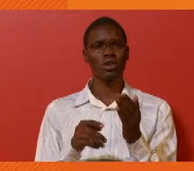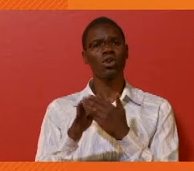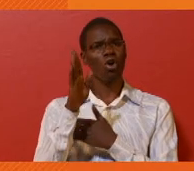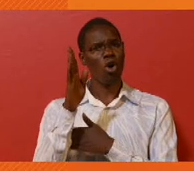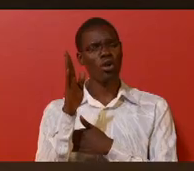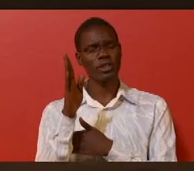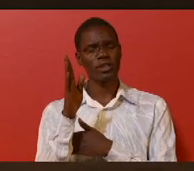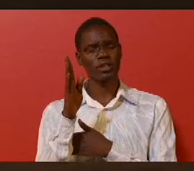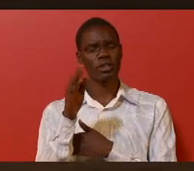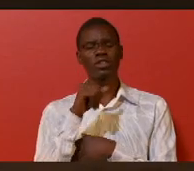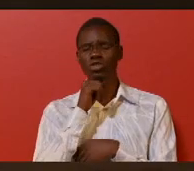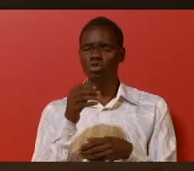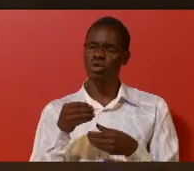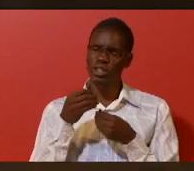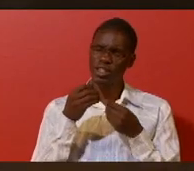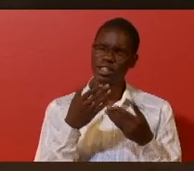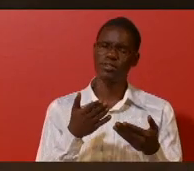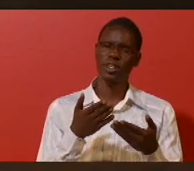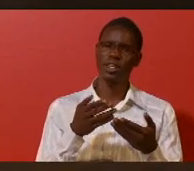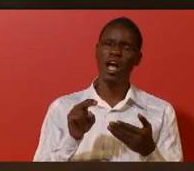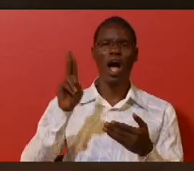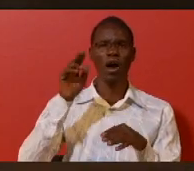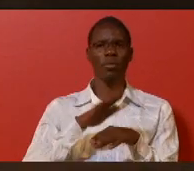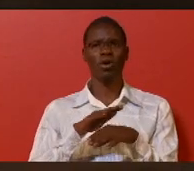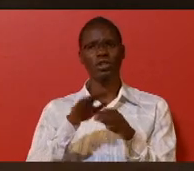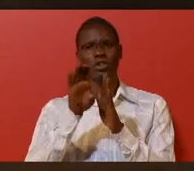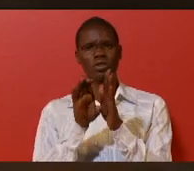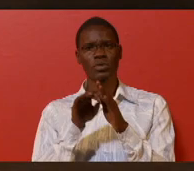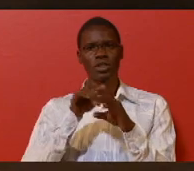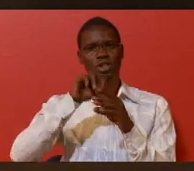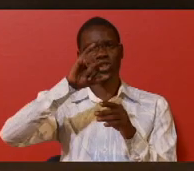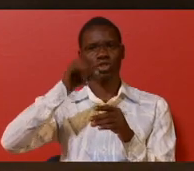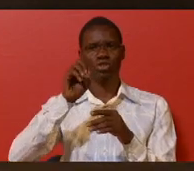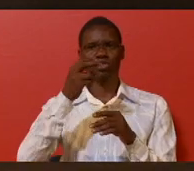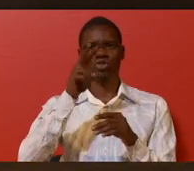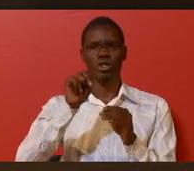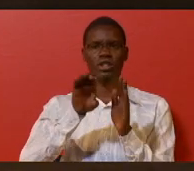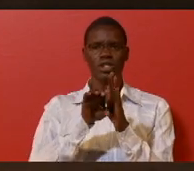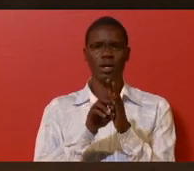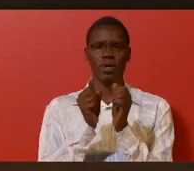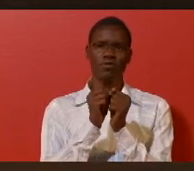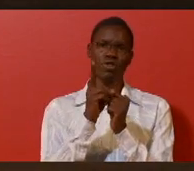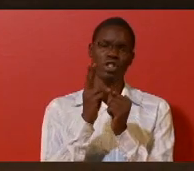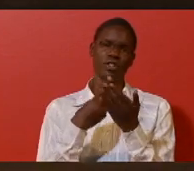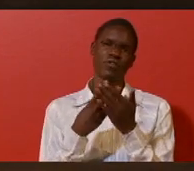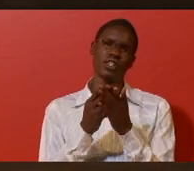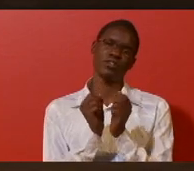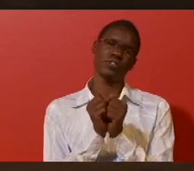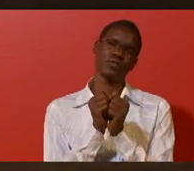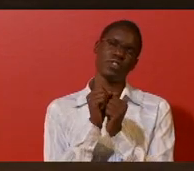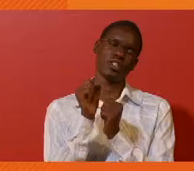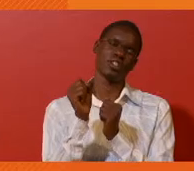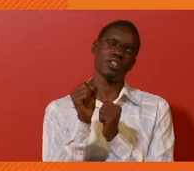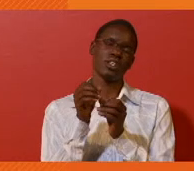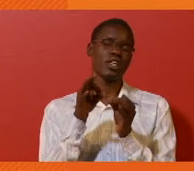has not given up with his commandments. In the book of John, chapter 14 and verse 15, and you know this well, the Bible tells